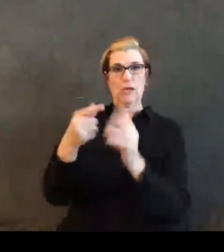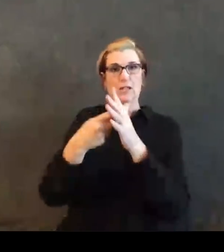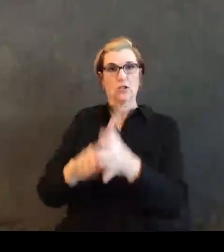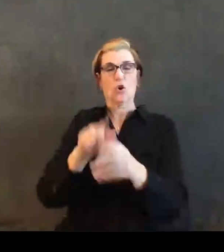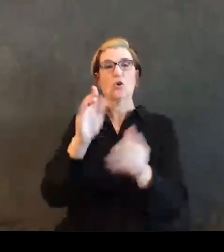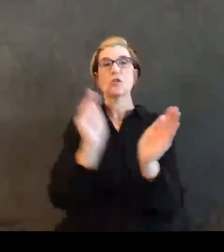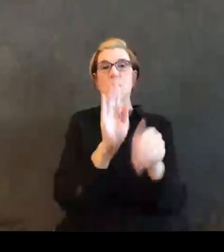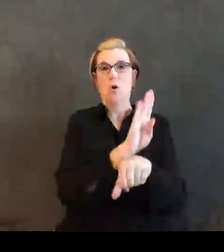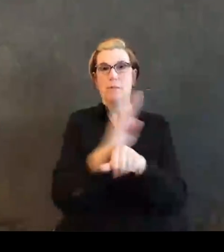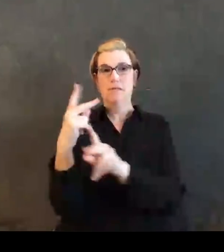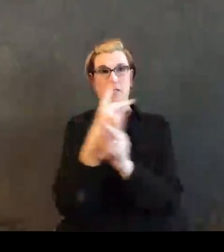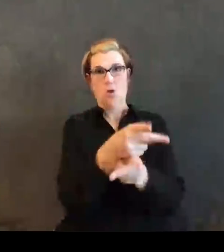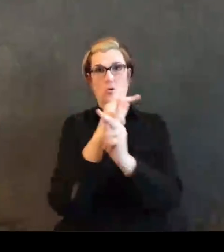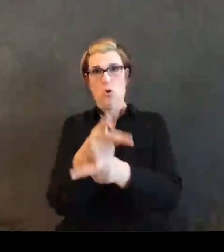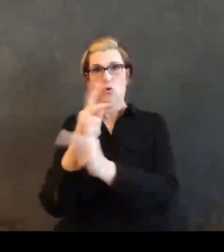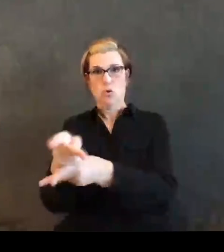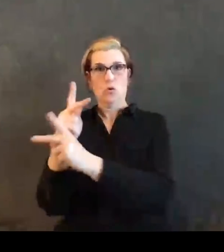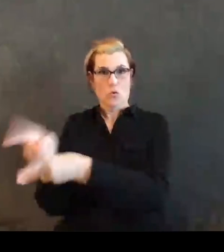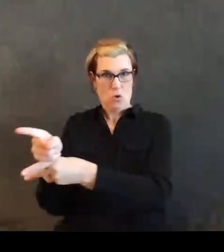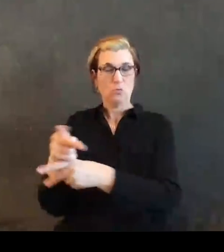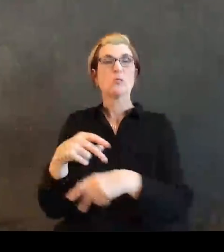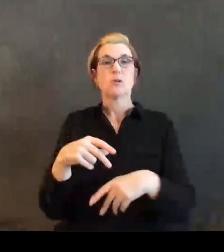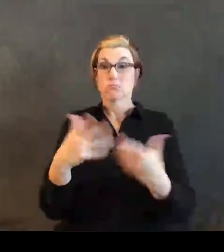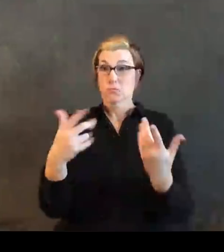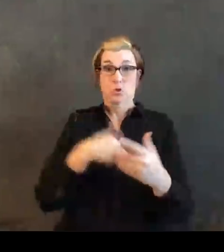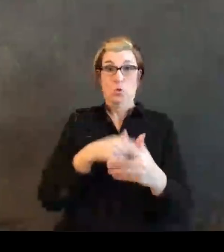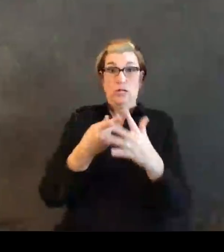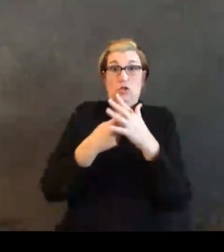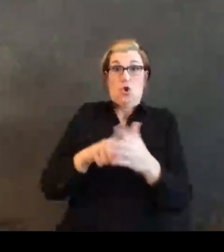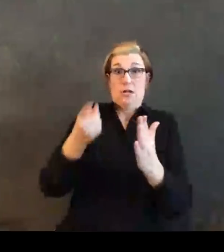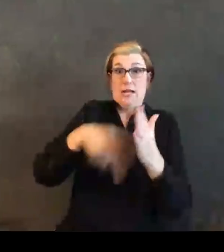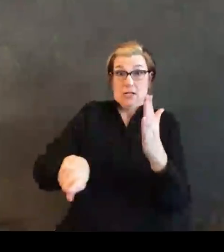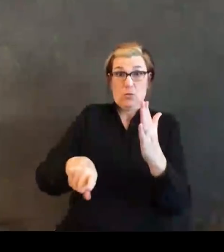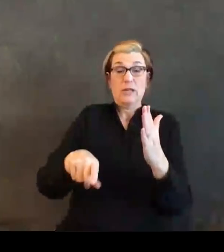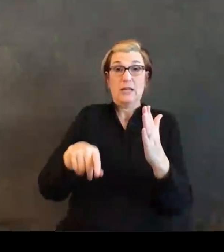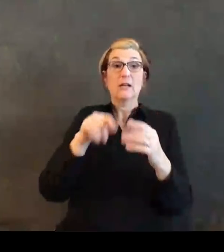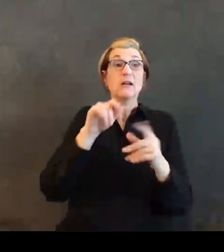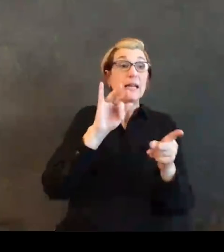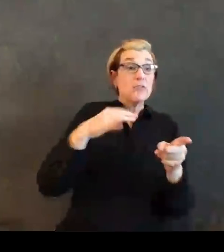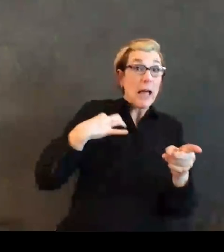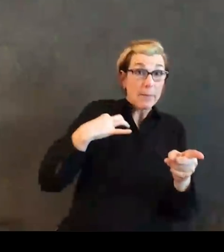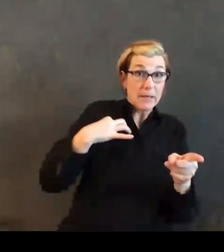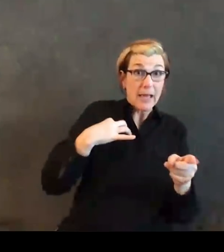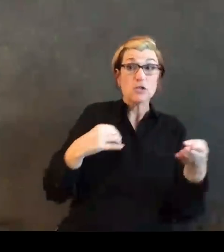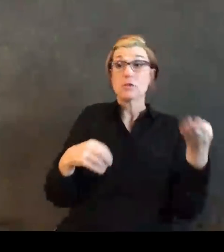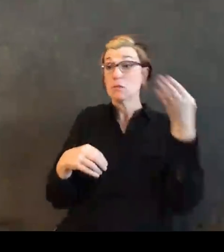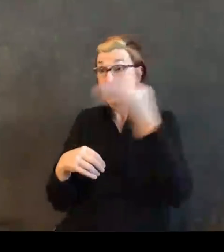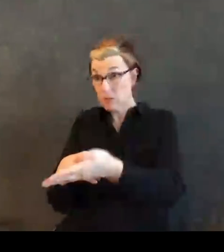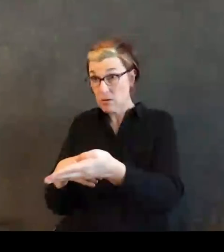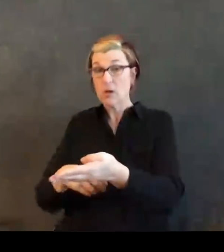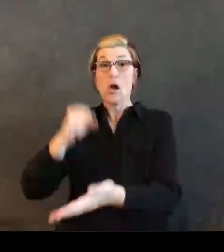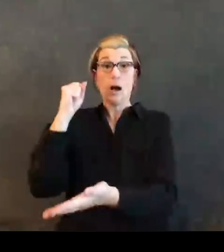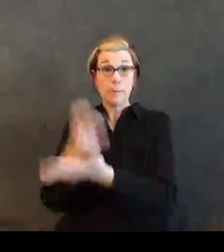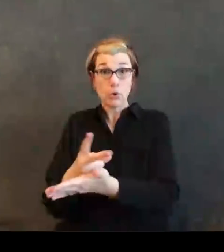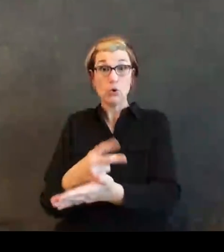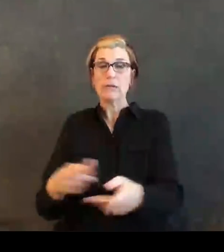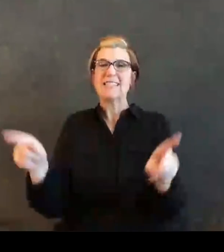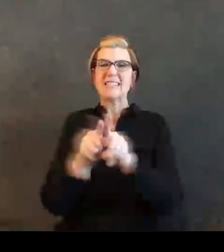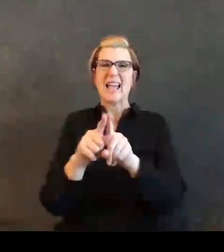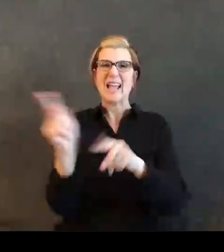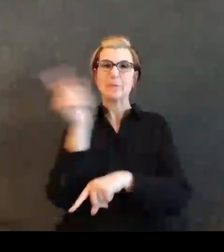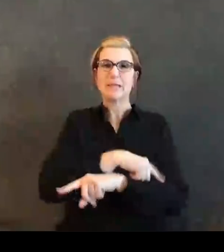process where these can be made and dispersed in the same day. So this will be a very simple system to